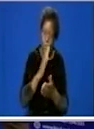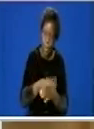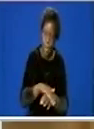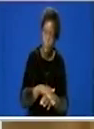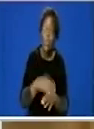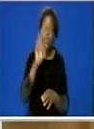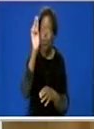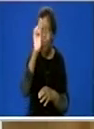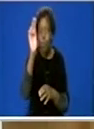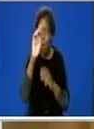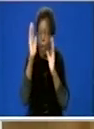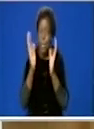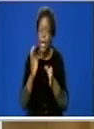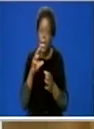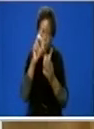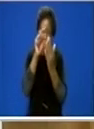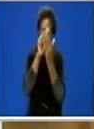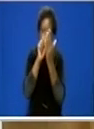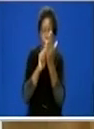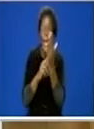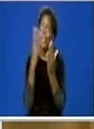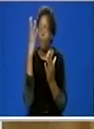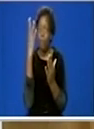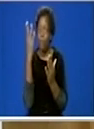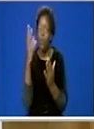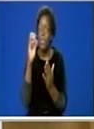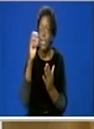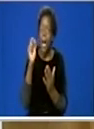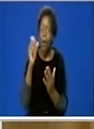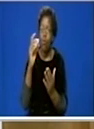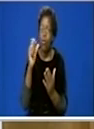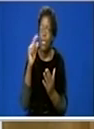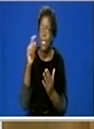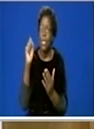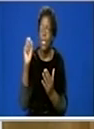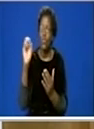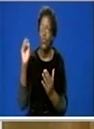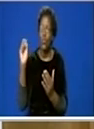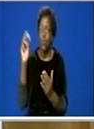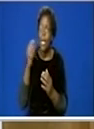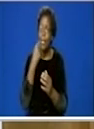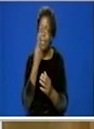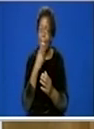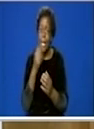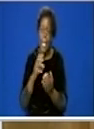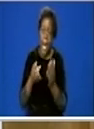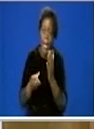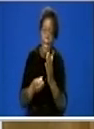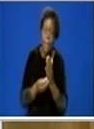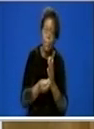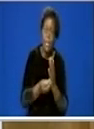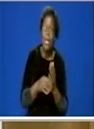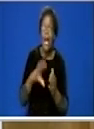list the four, and for each of the four support tissues, state the adaptation